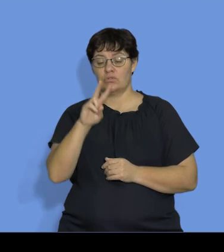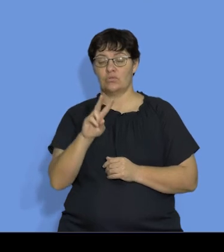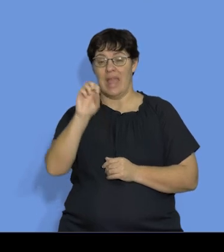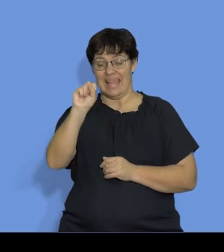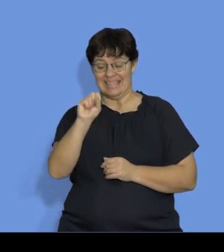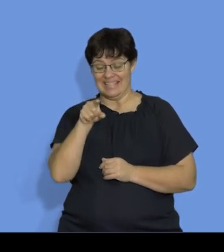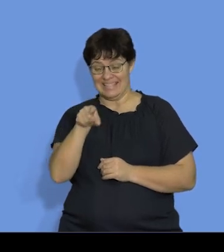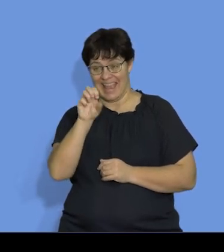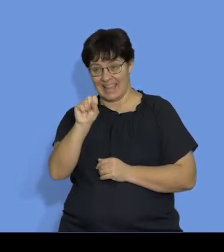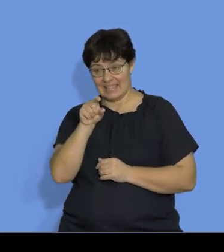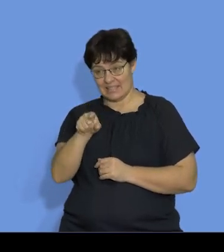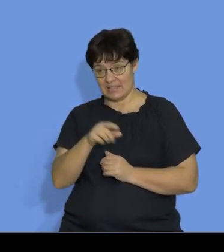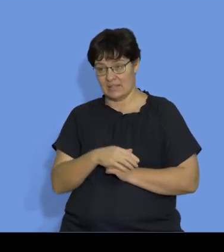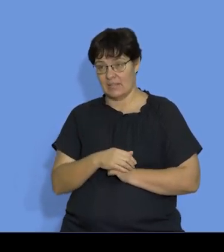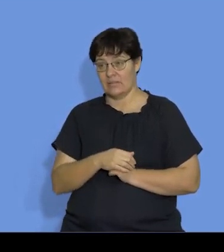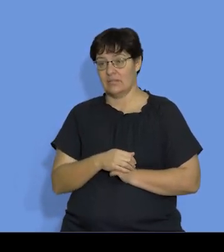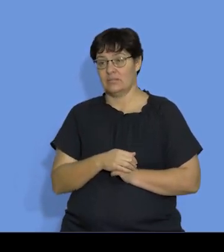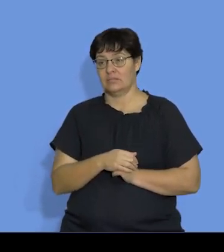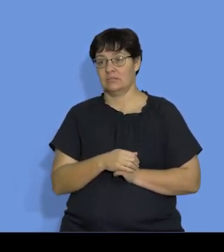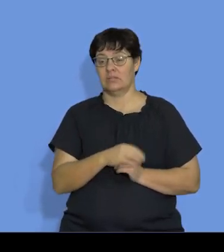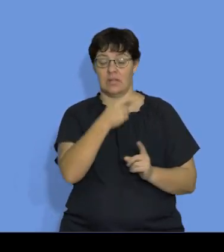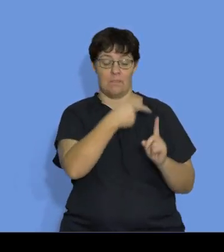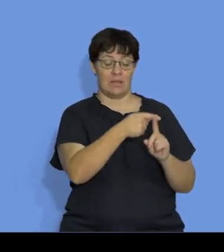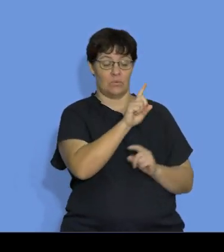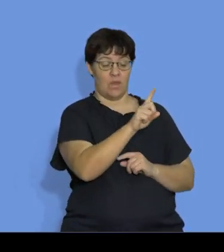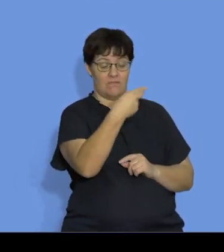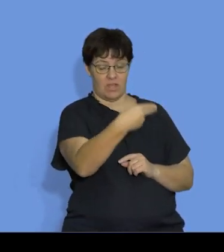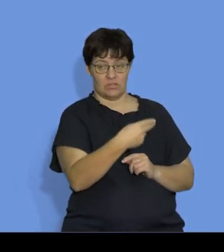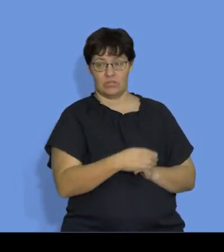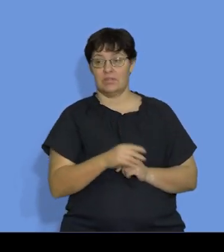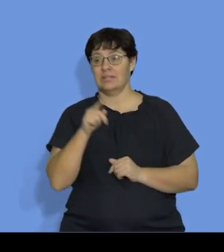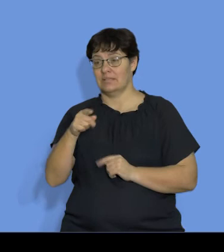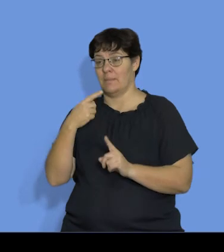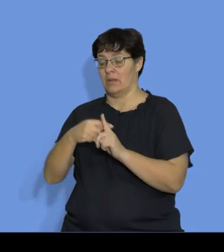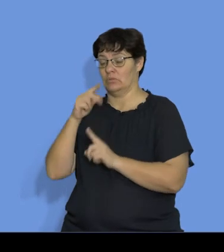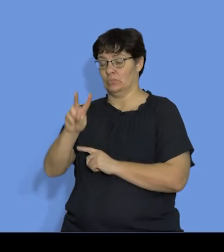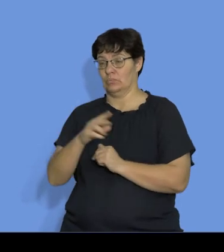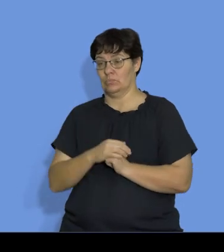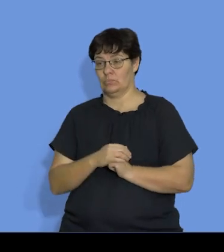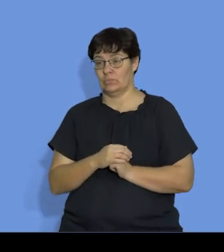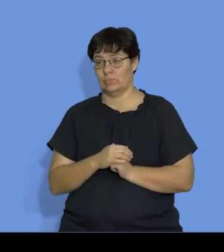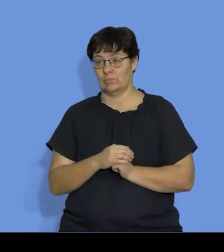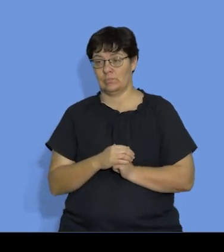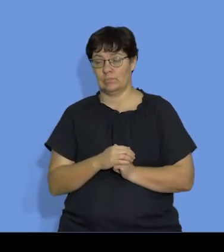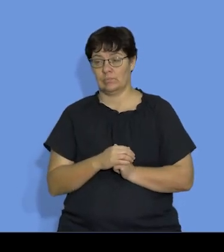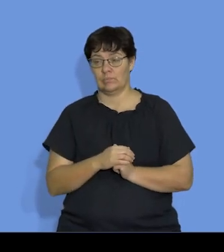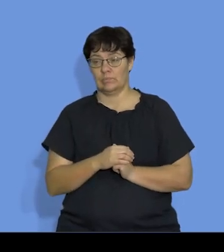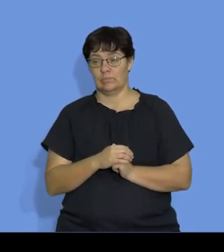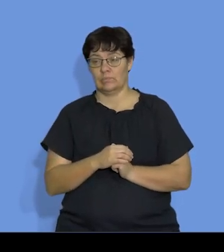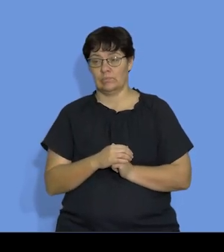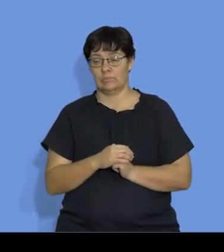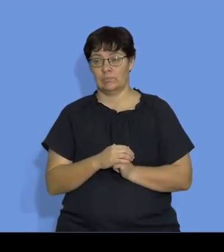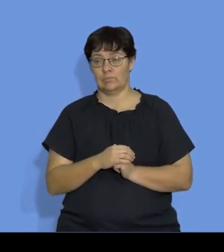is if this unit hydrogen is plus 1, and then this means it's plus 2, right? So if you look at the